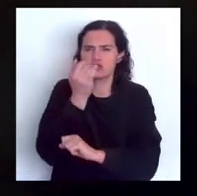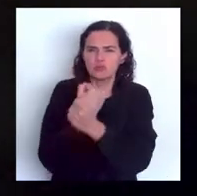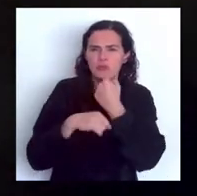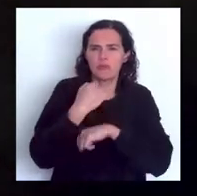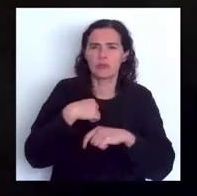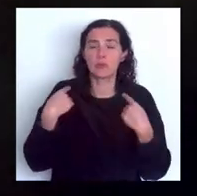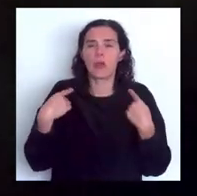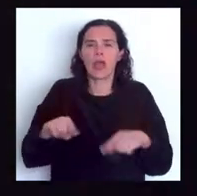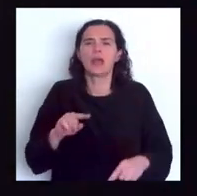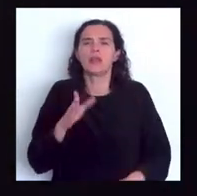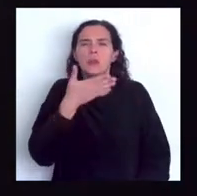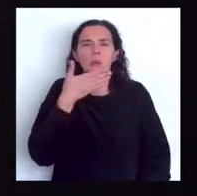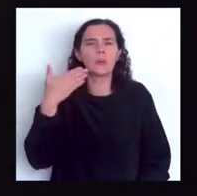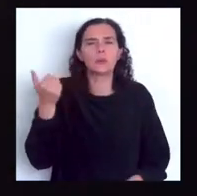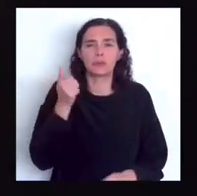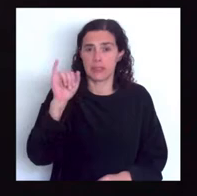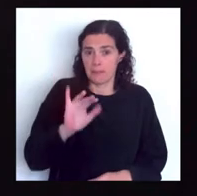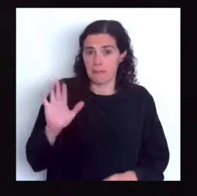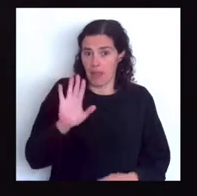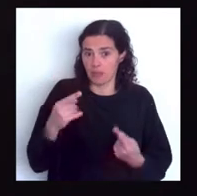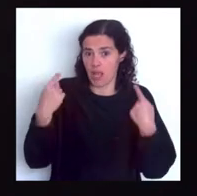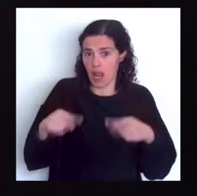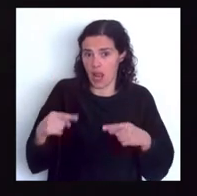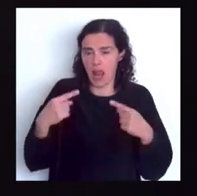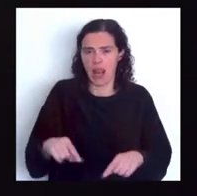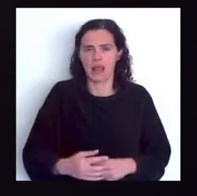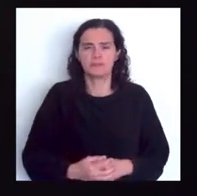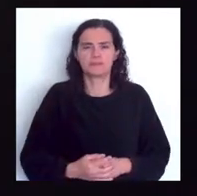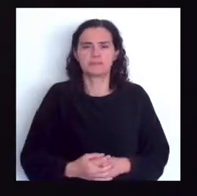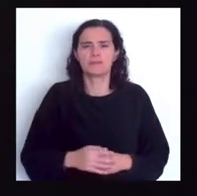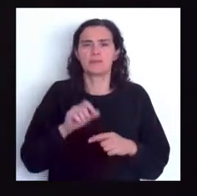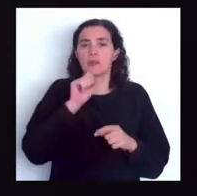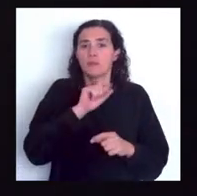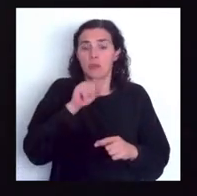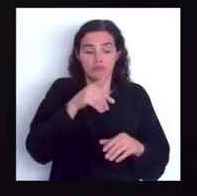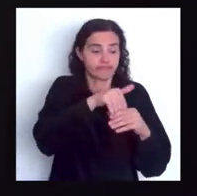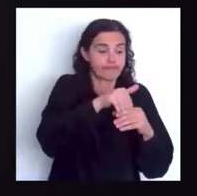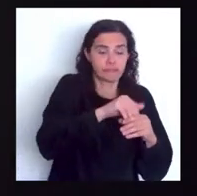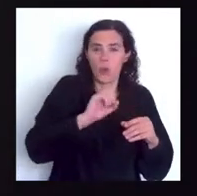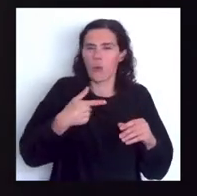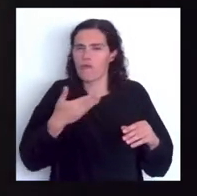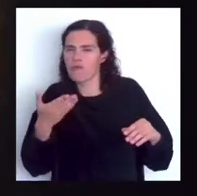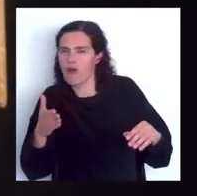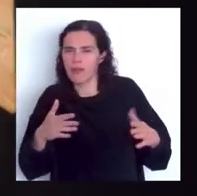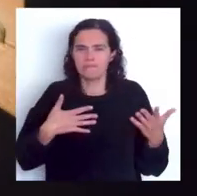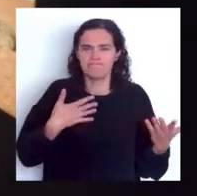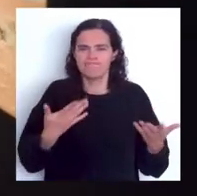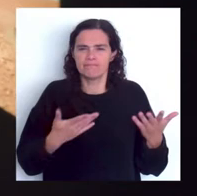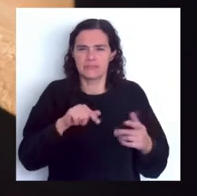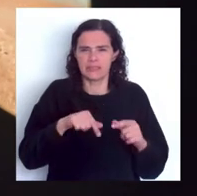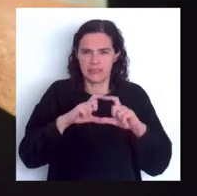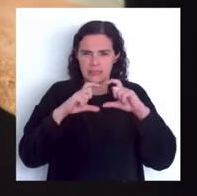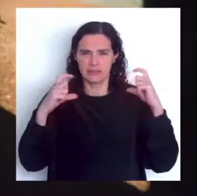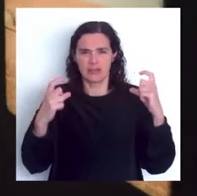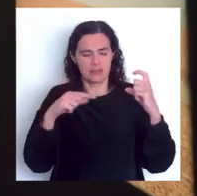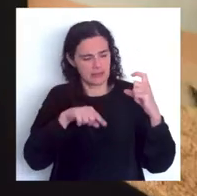moving images, there is this beautiful image that either lead you in or lead you out